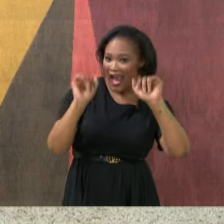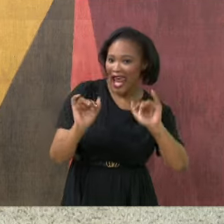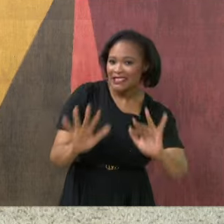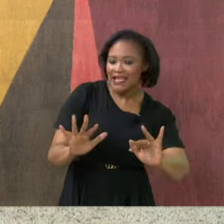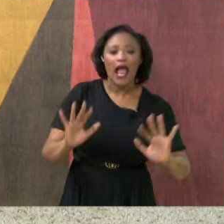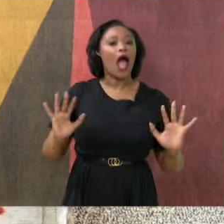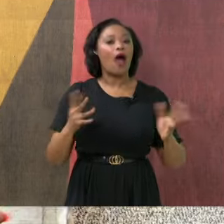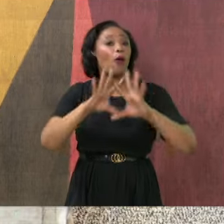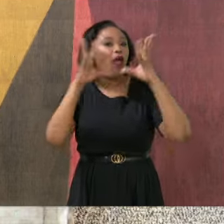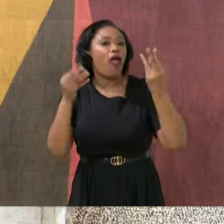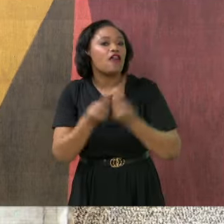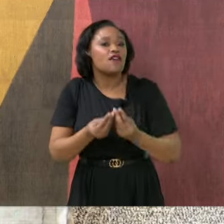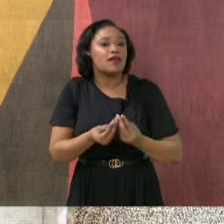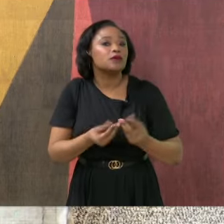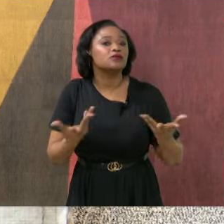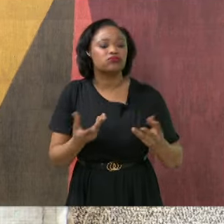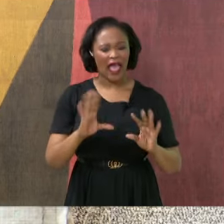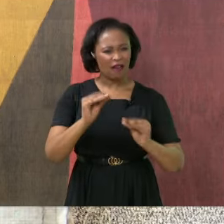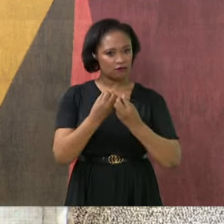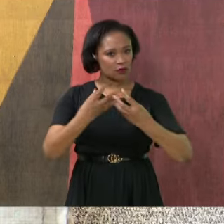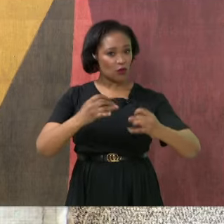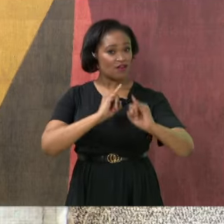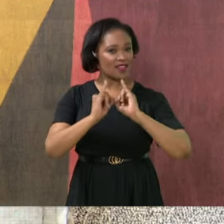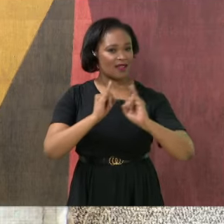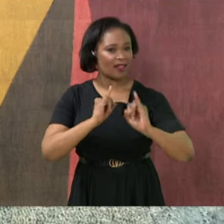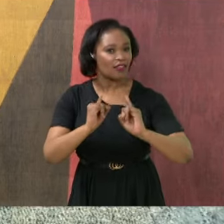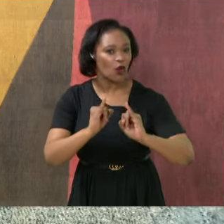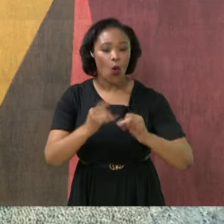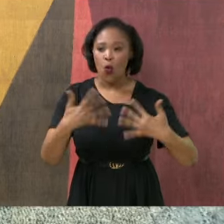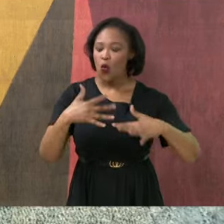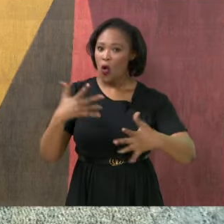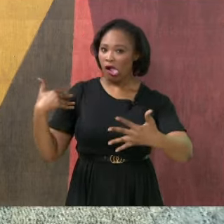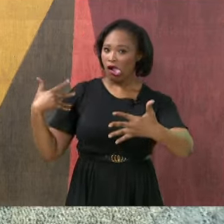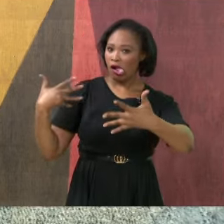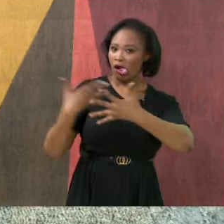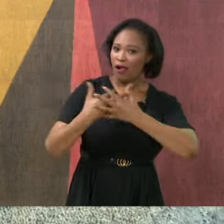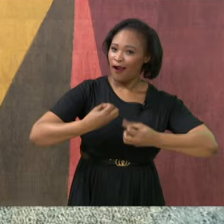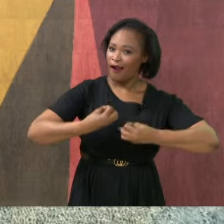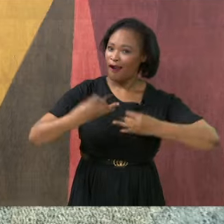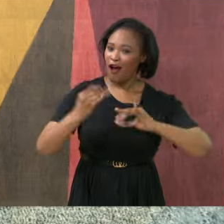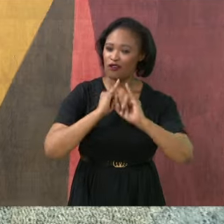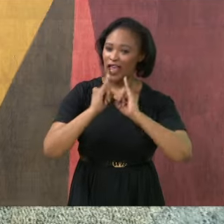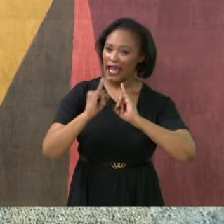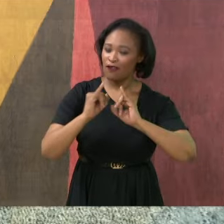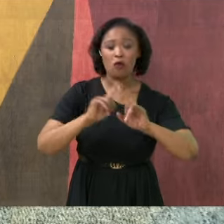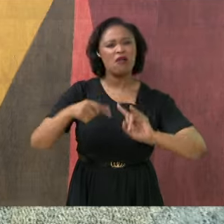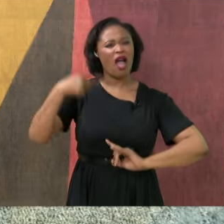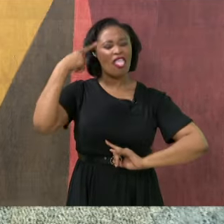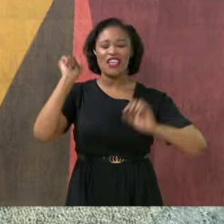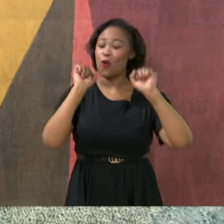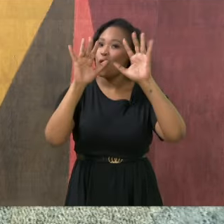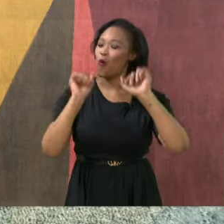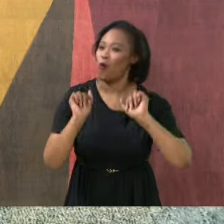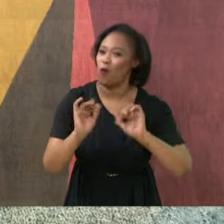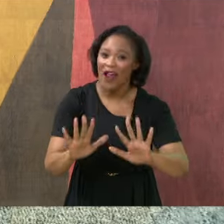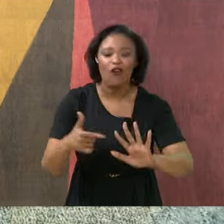Mia, how has everything been going? There's been so many interviews and everything. Ooh, there's been a lot of interviews, yes. But I think it has been wonderful,